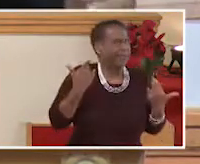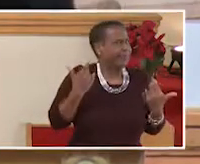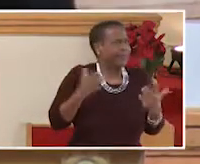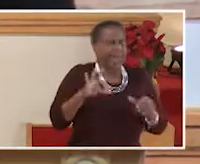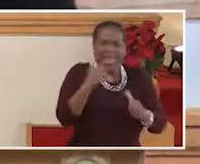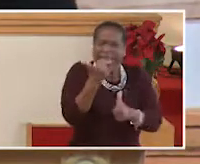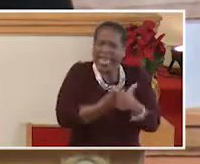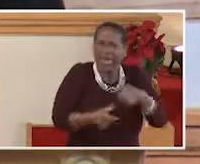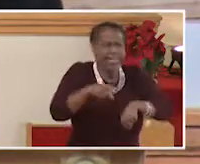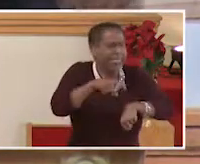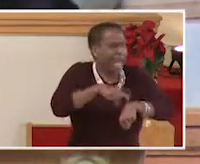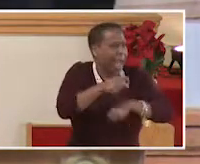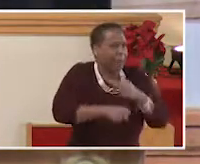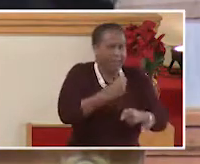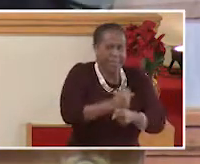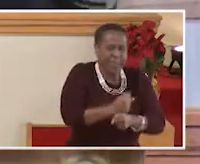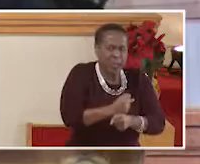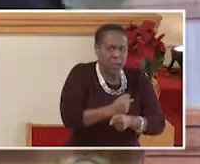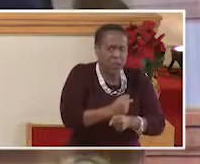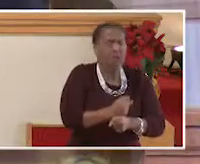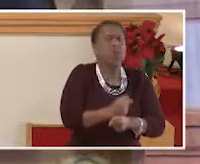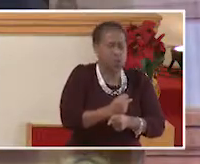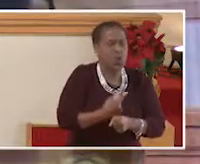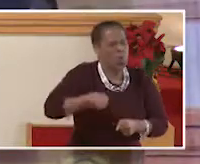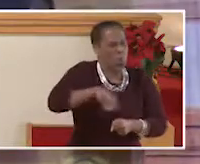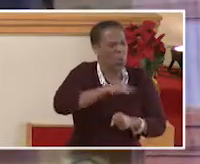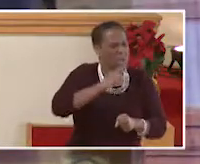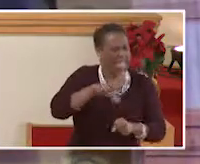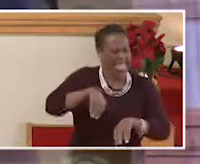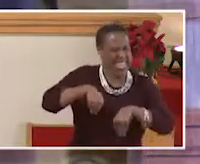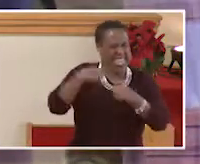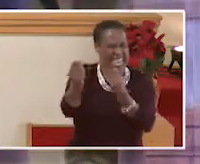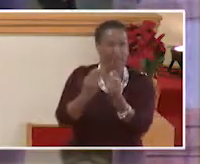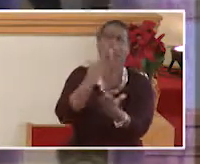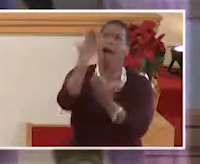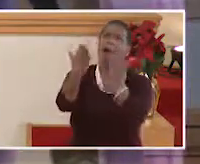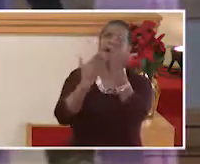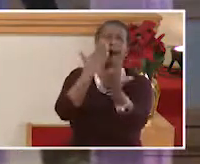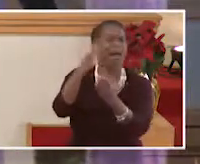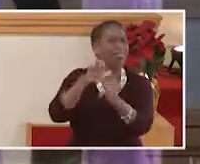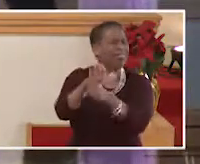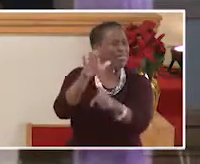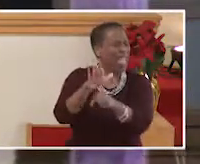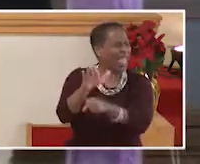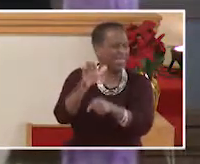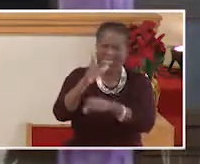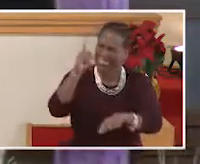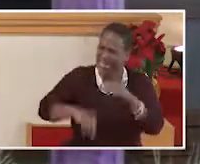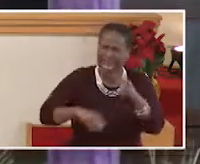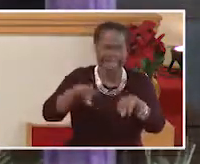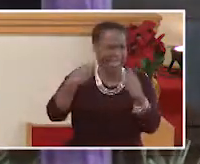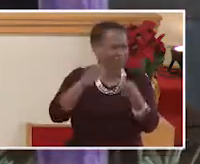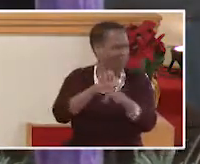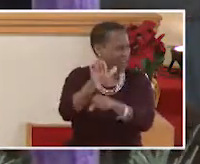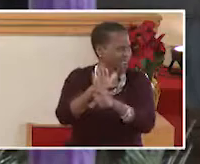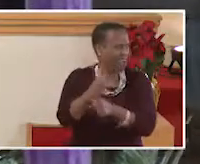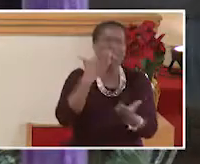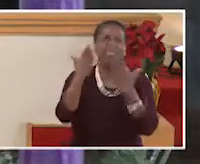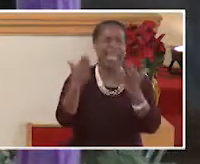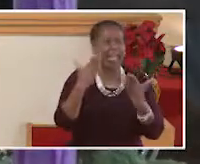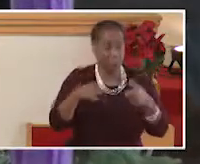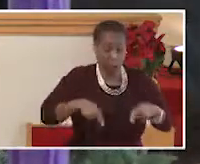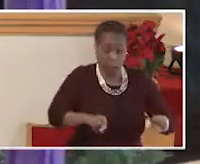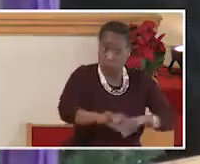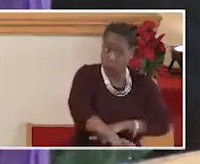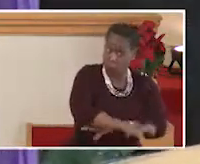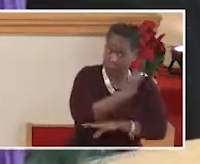time of year that we just can't give you enough thanks and praise, it's during the Christmas season, God. We are so